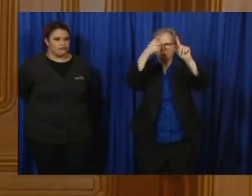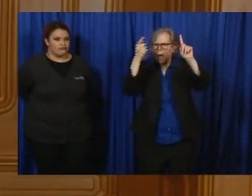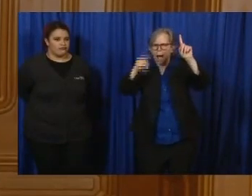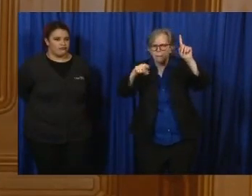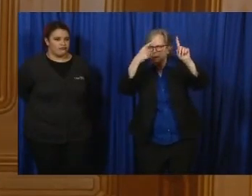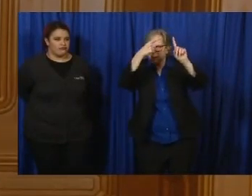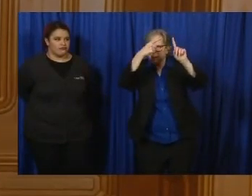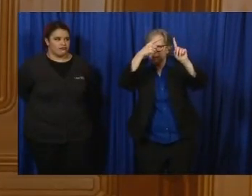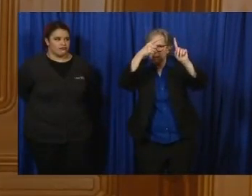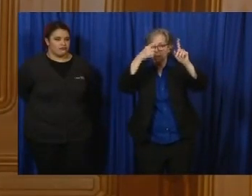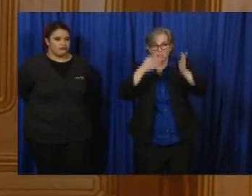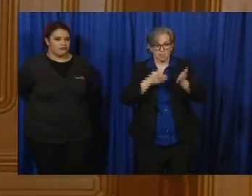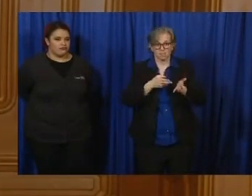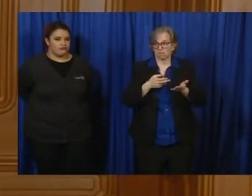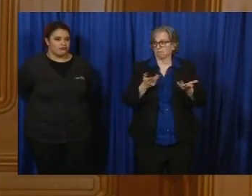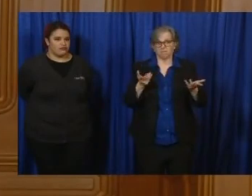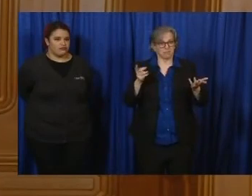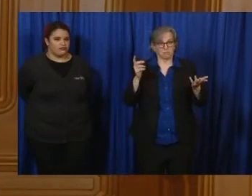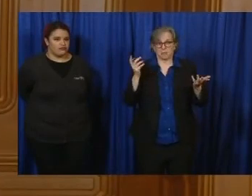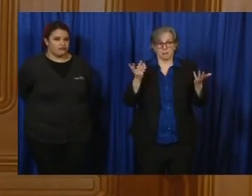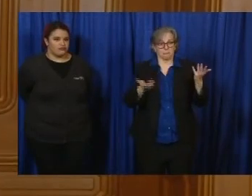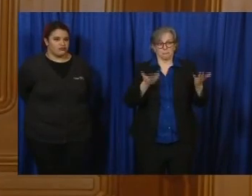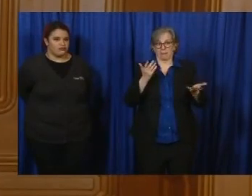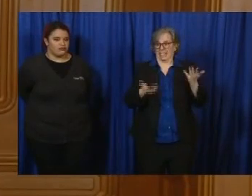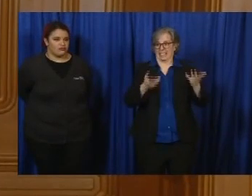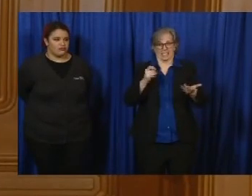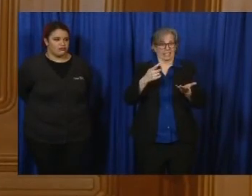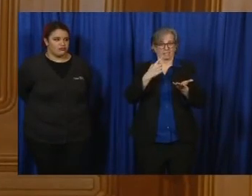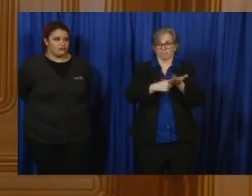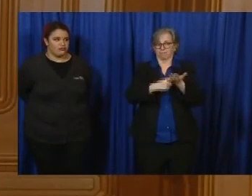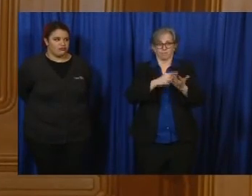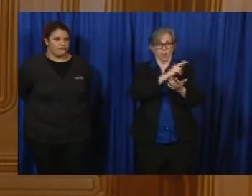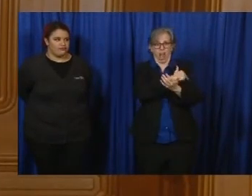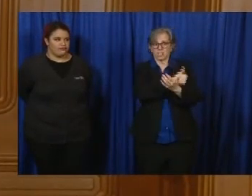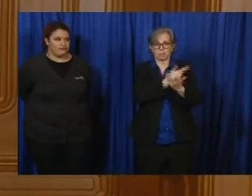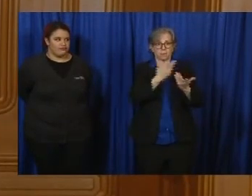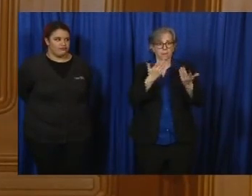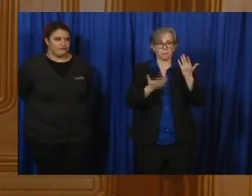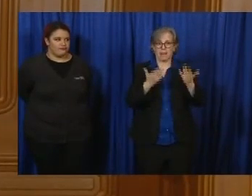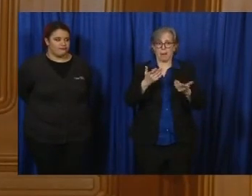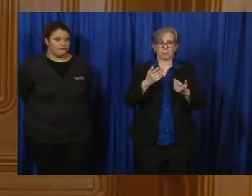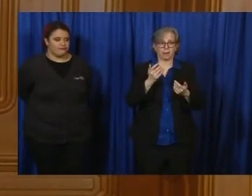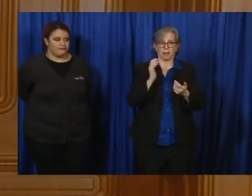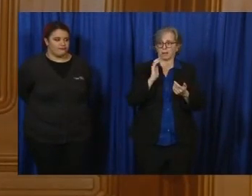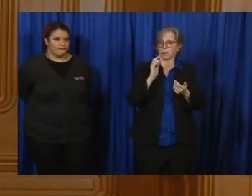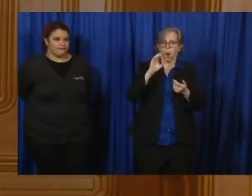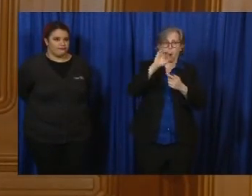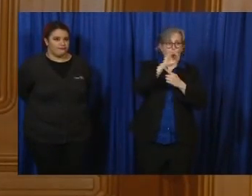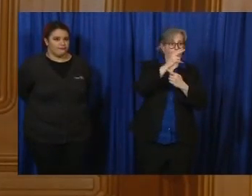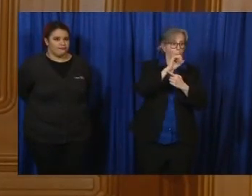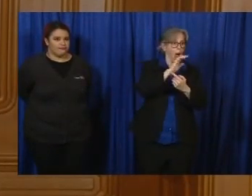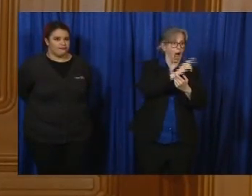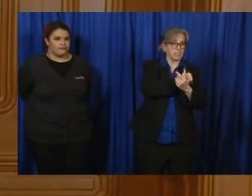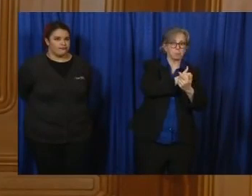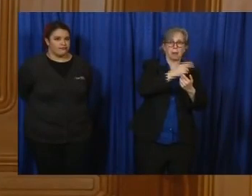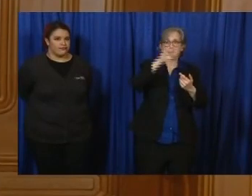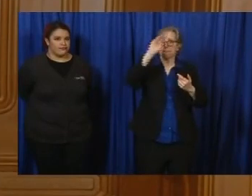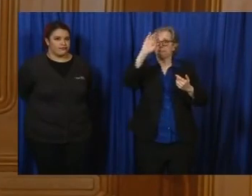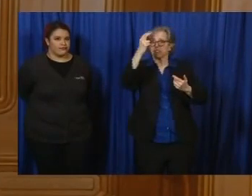too, and so there's a flow the other way as well. So it is of a